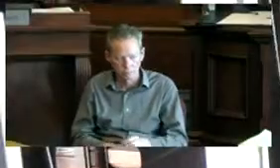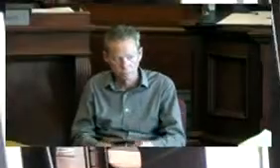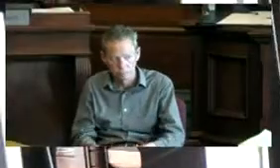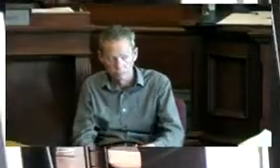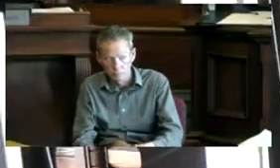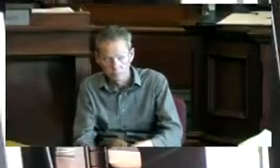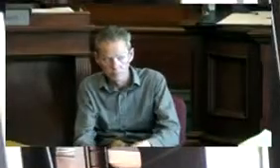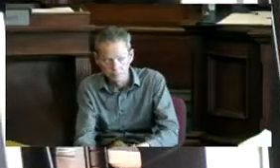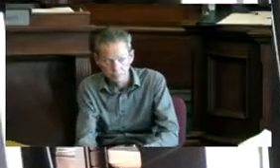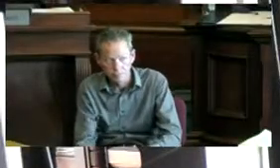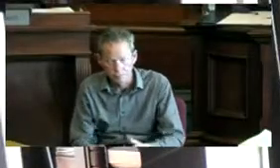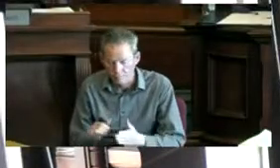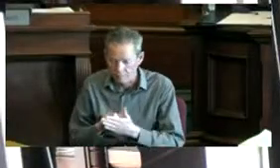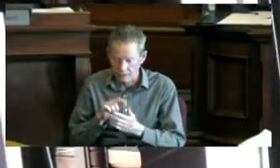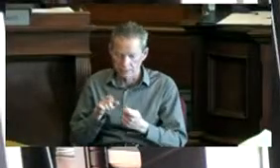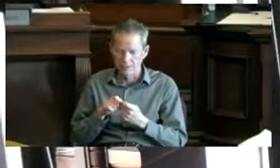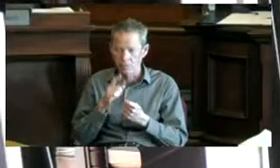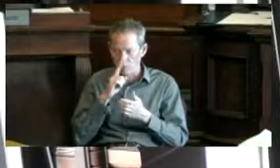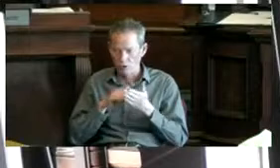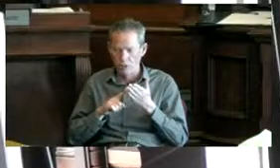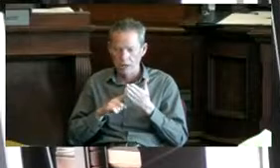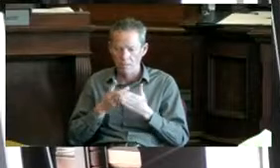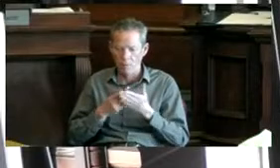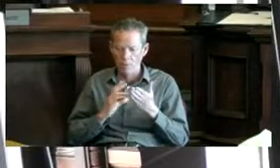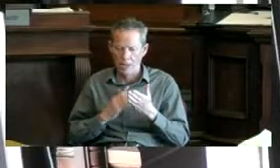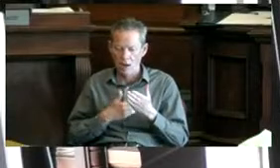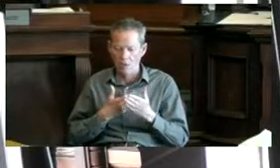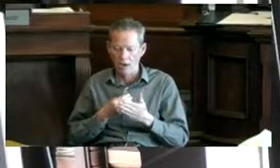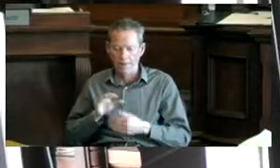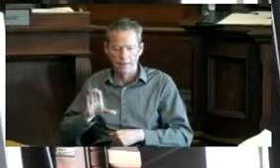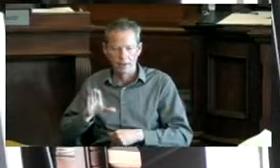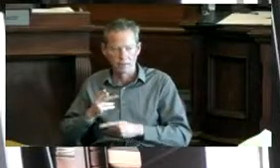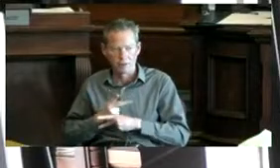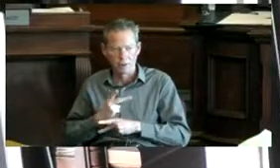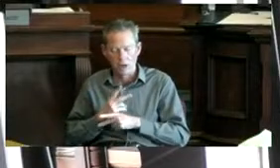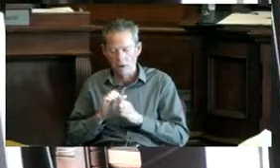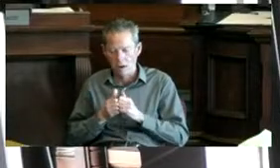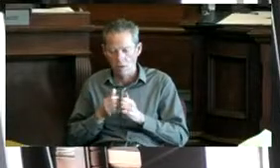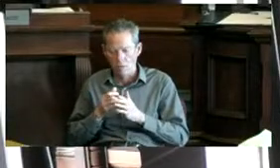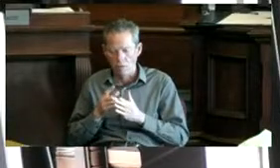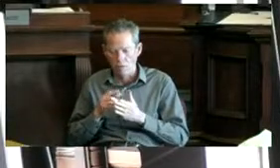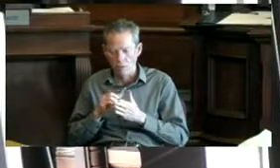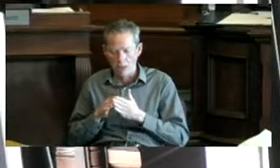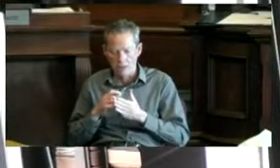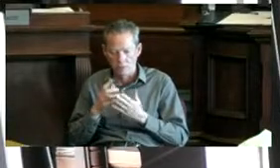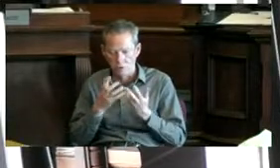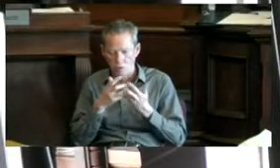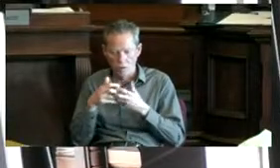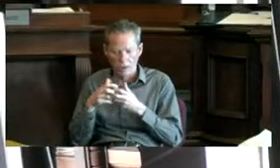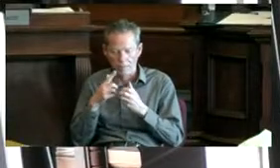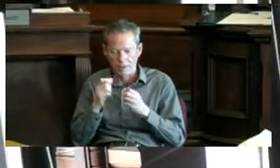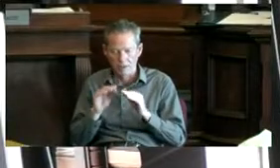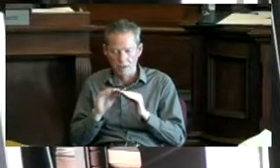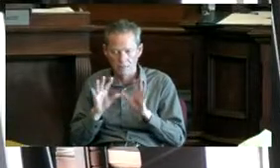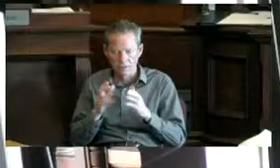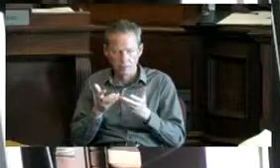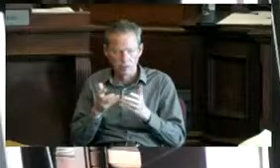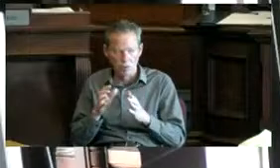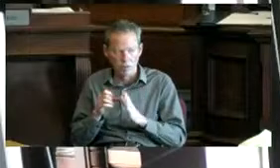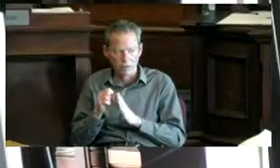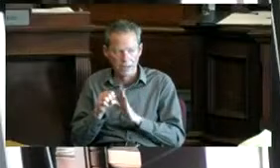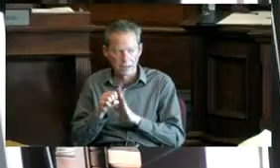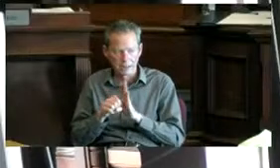Council President, that's exactly. We're looking at both ours and theirs and figuring out how that works, because obviously we don't want the state